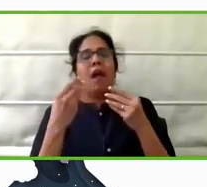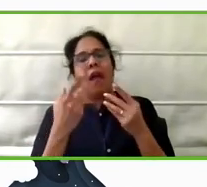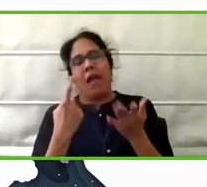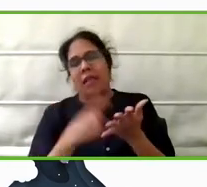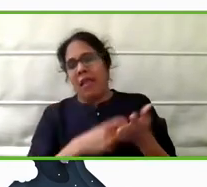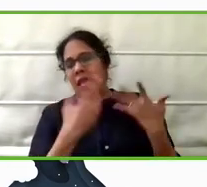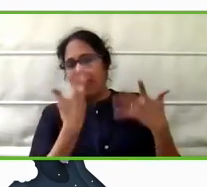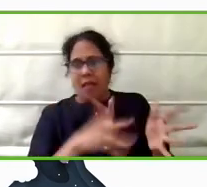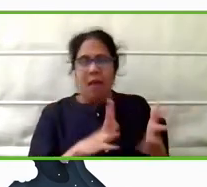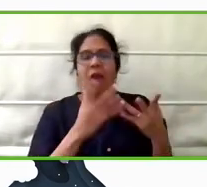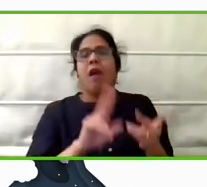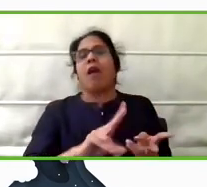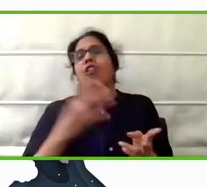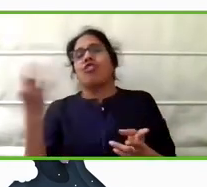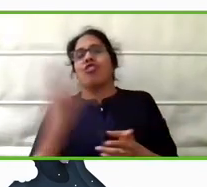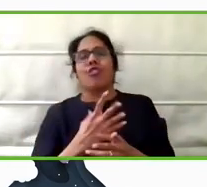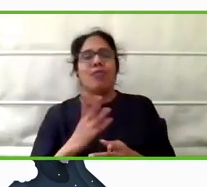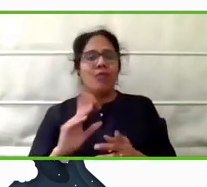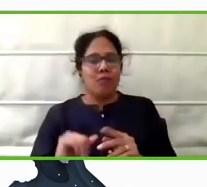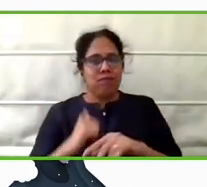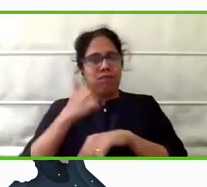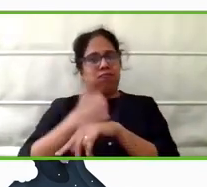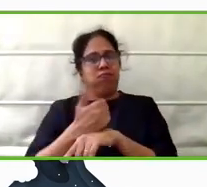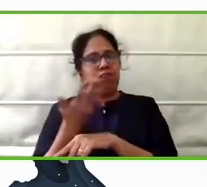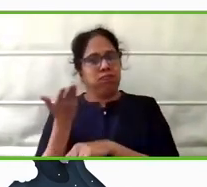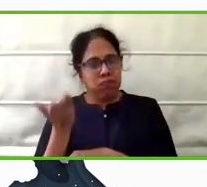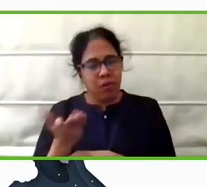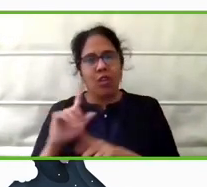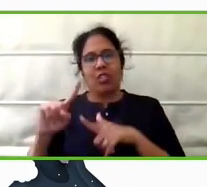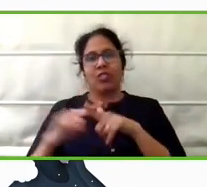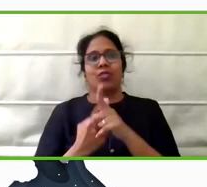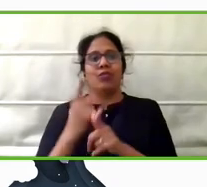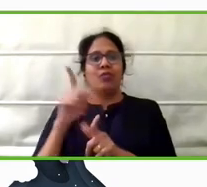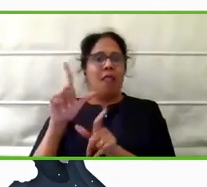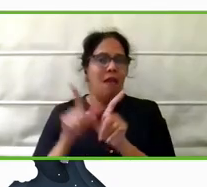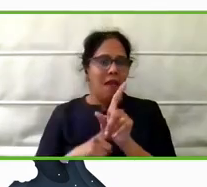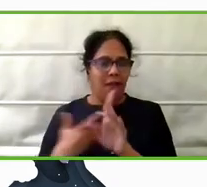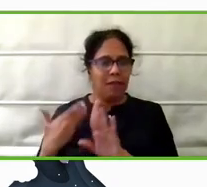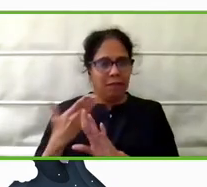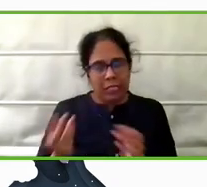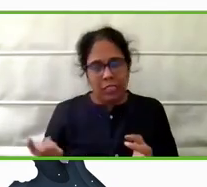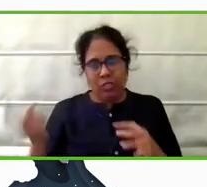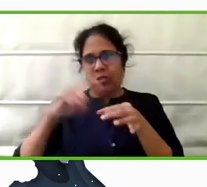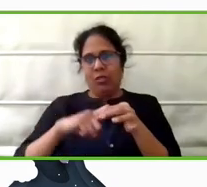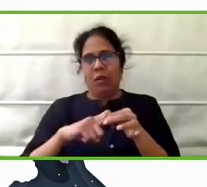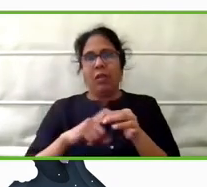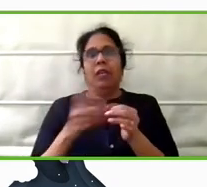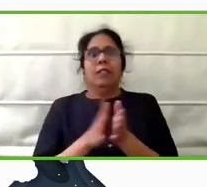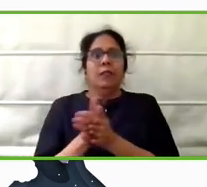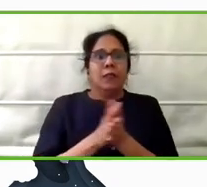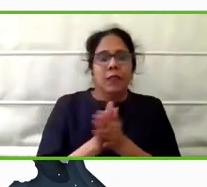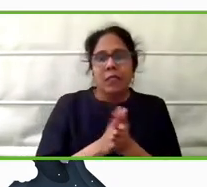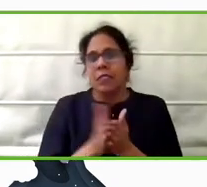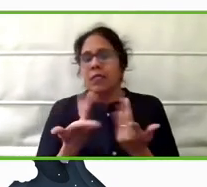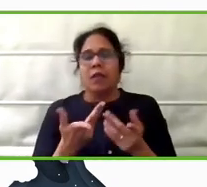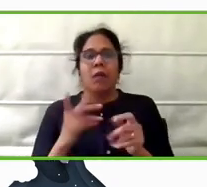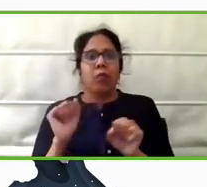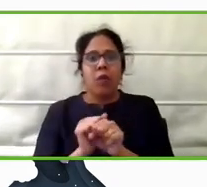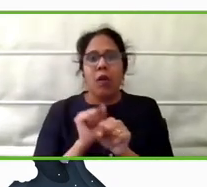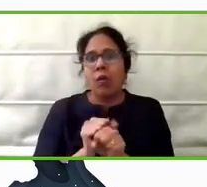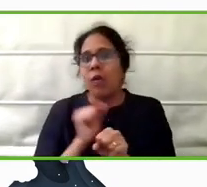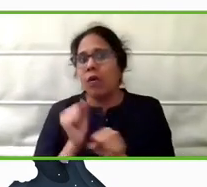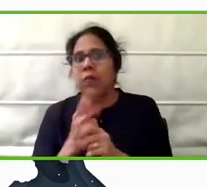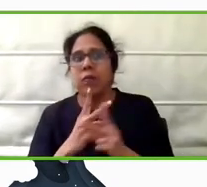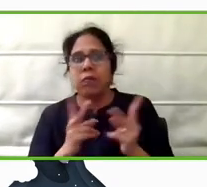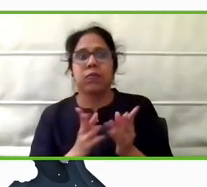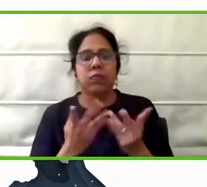CEO join us, Thierry Delaporte, in July. And so I was playing a much more active and hands-on role for